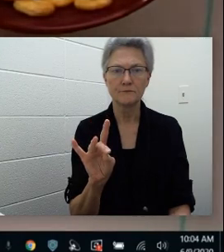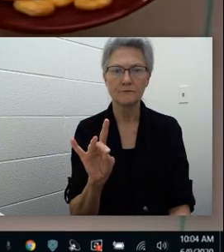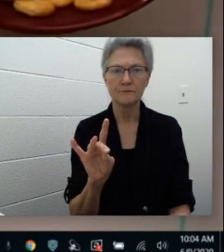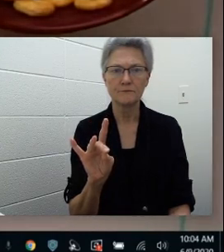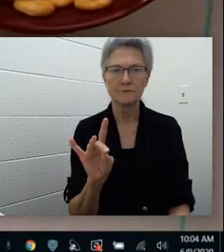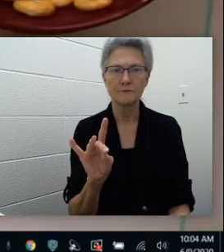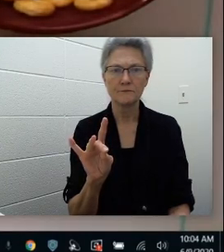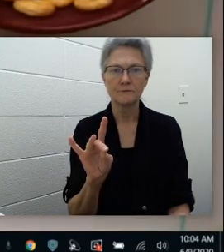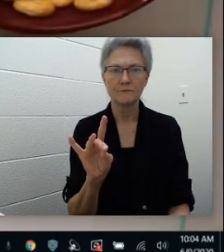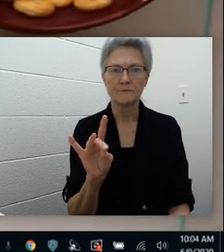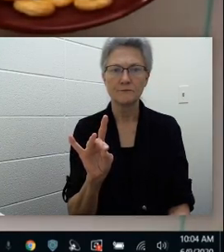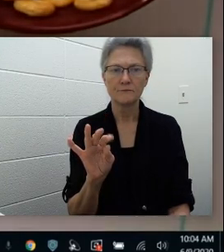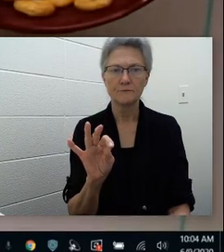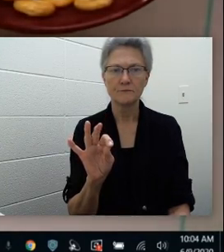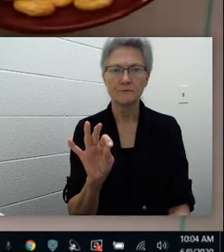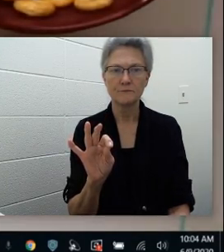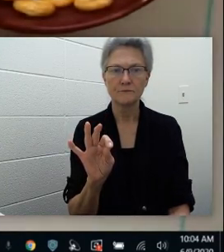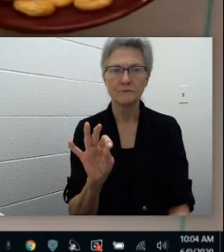8,